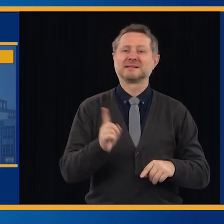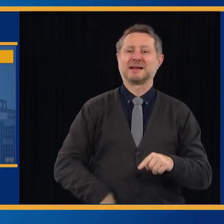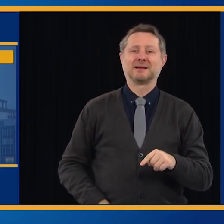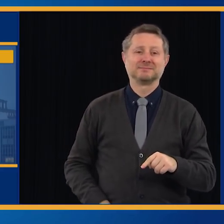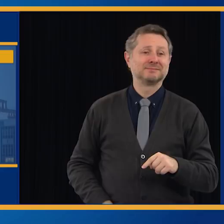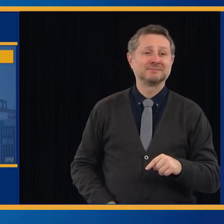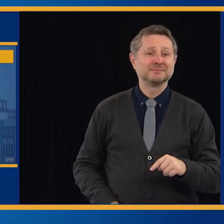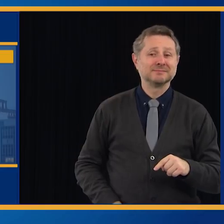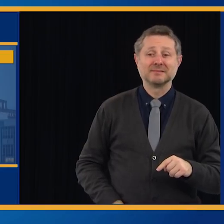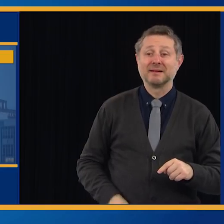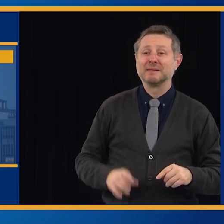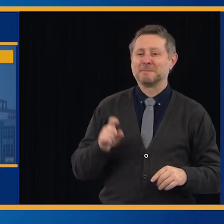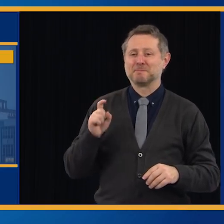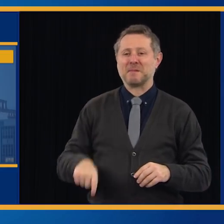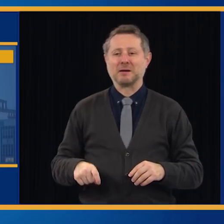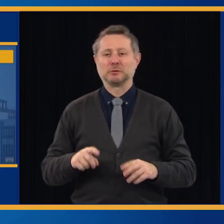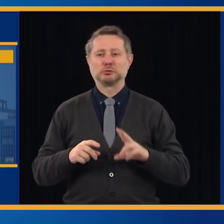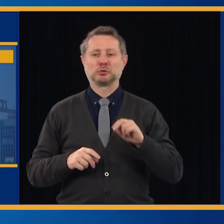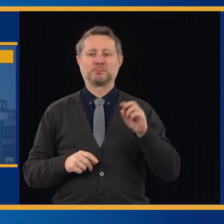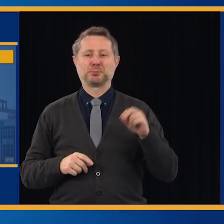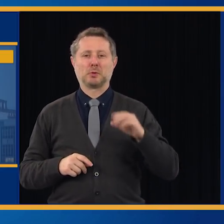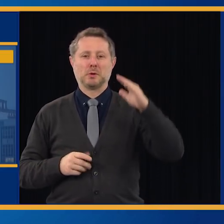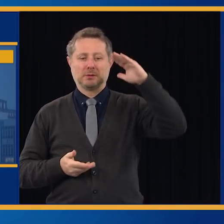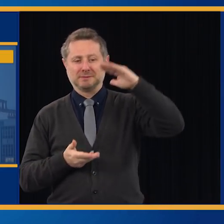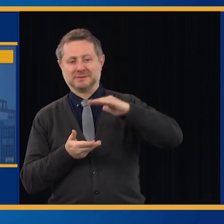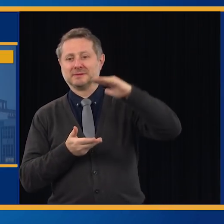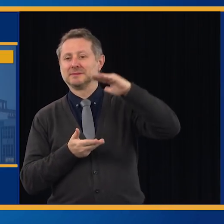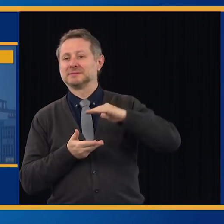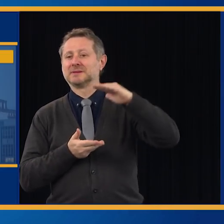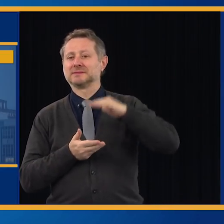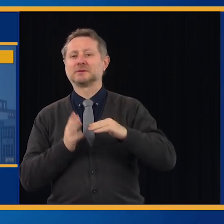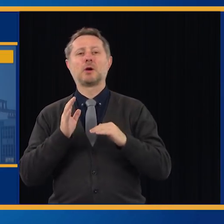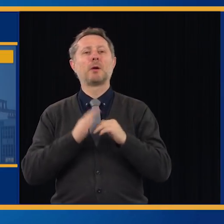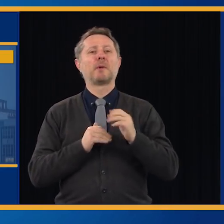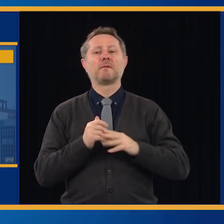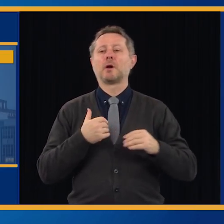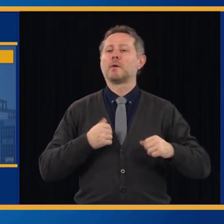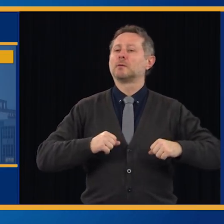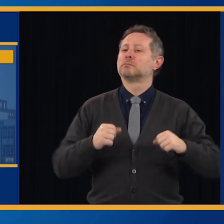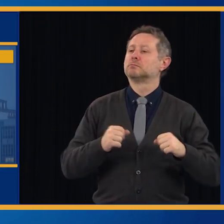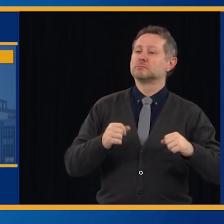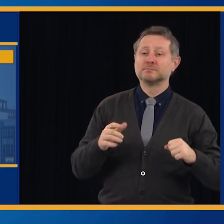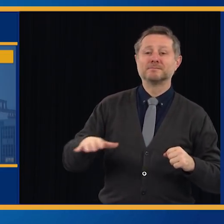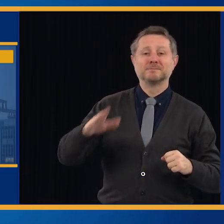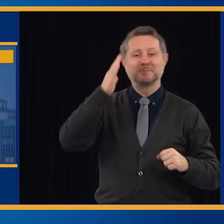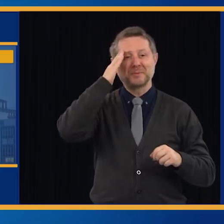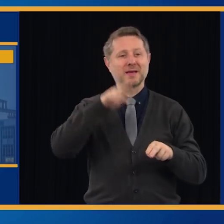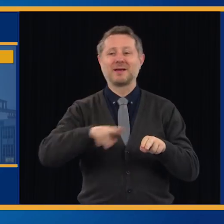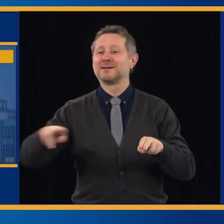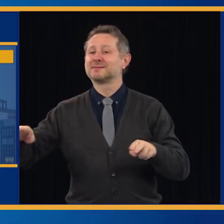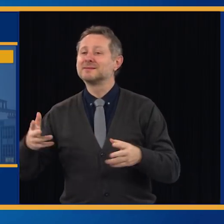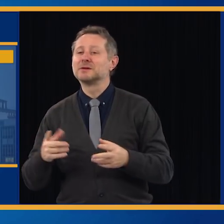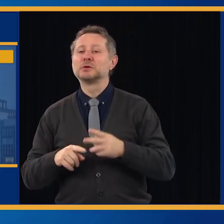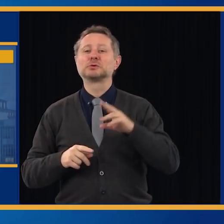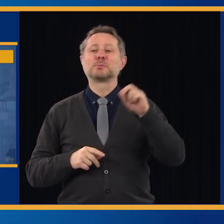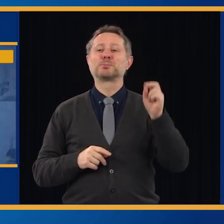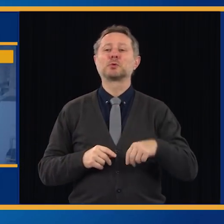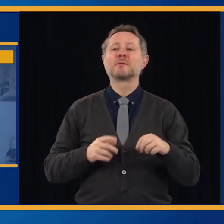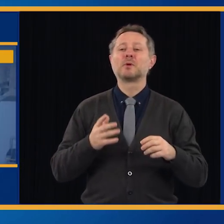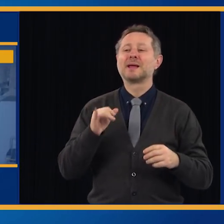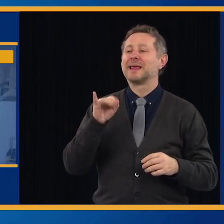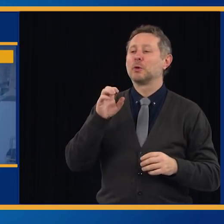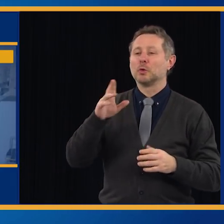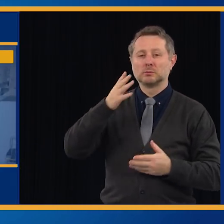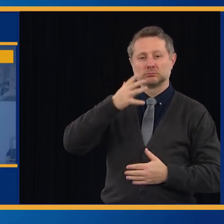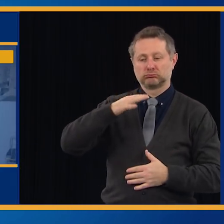that 30% buffer on hospital beds, and you need 30% of your ICU beds available if that number